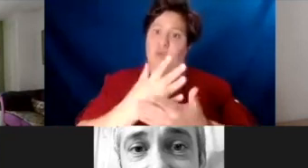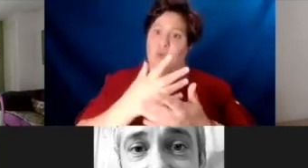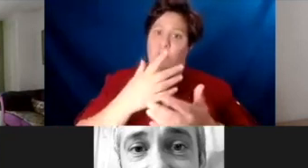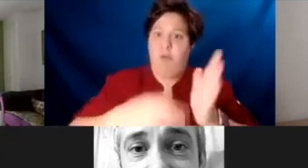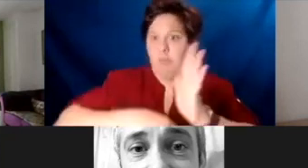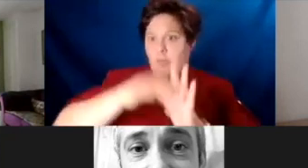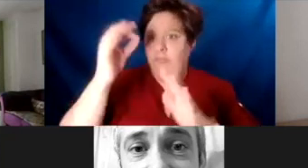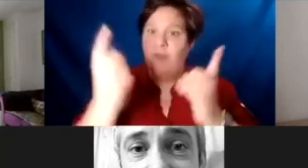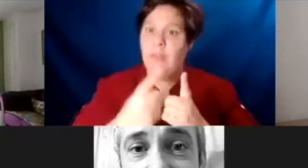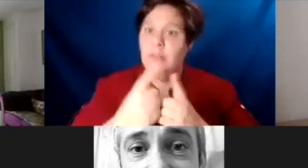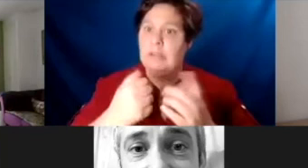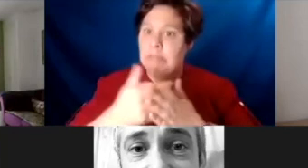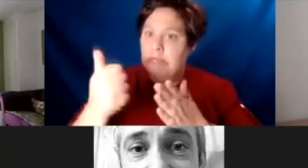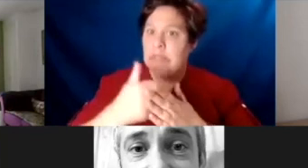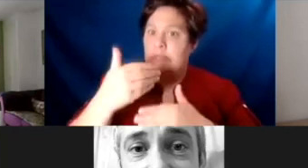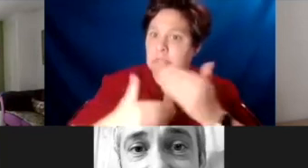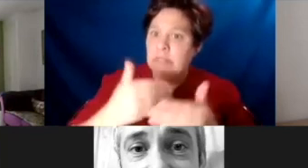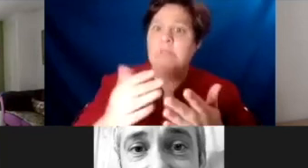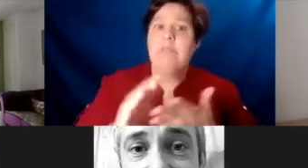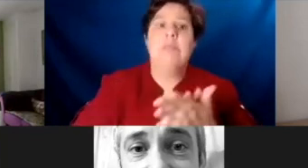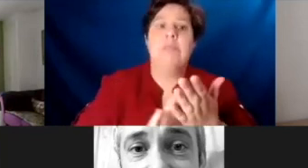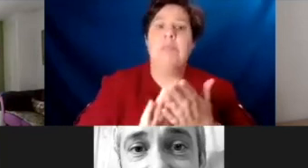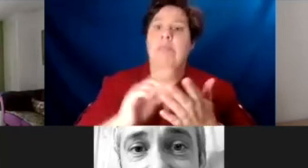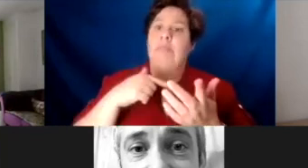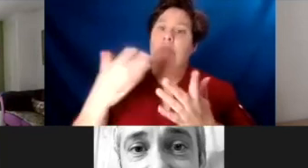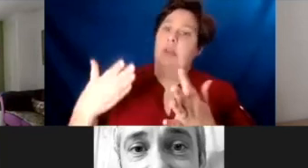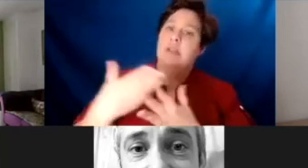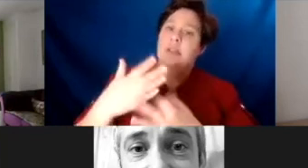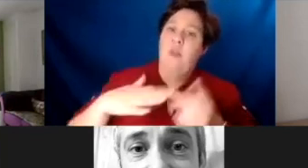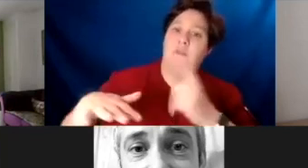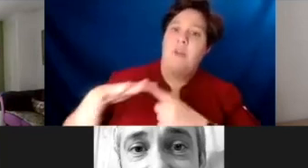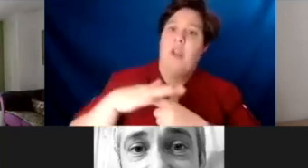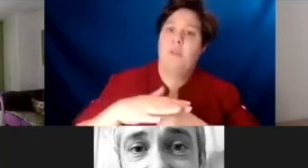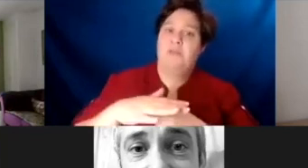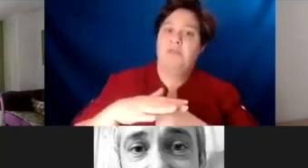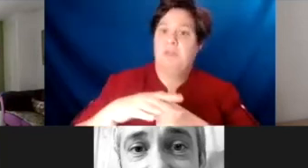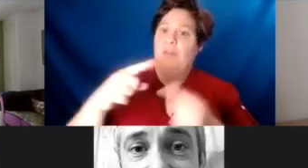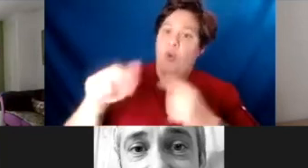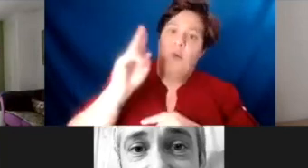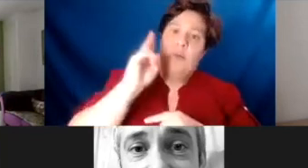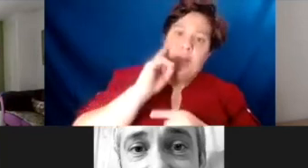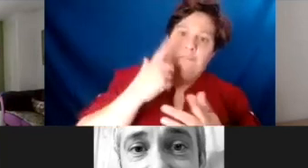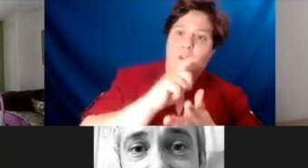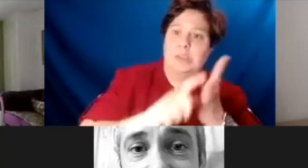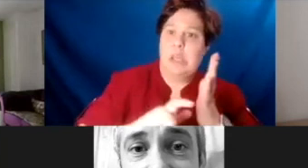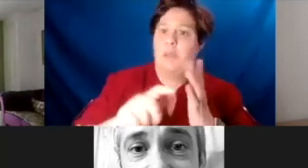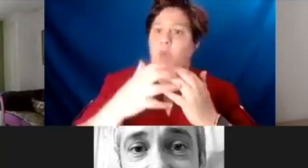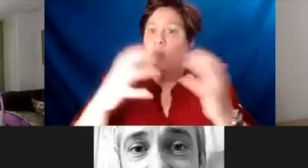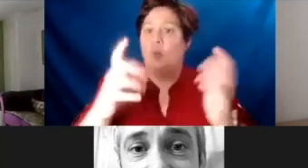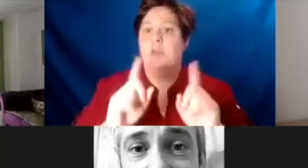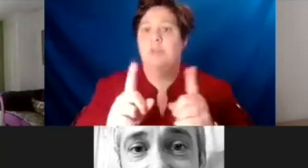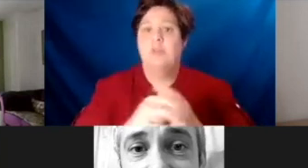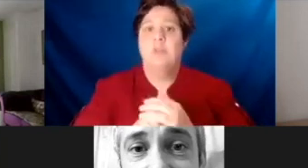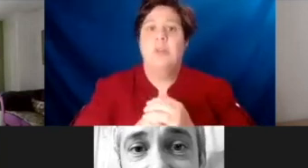really make this an accessible environment for deaf and disabled audiences. That's definitely.